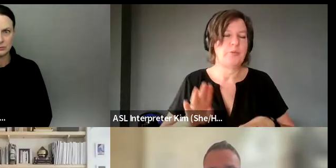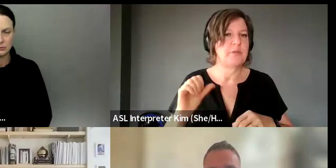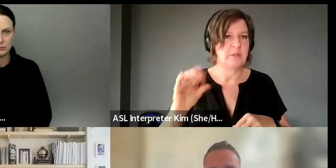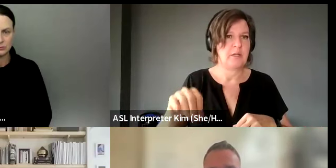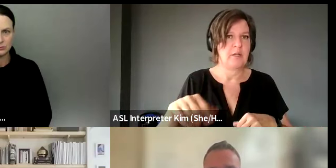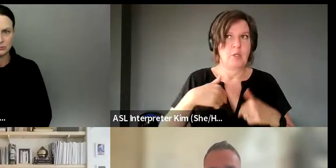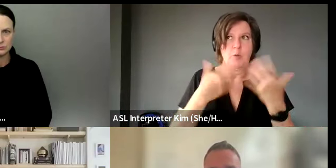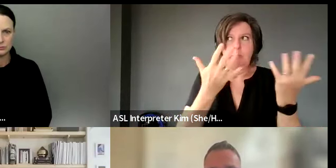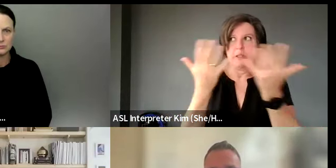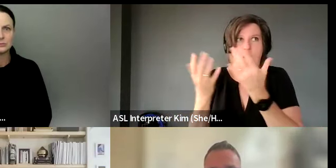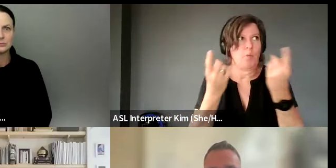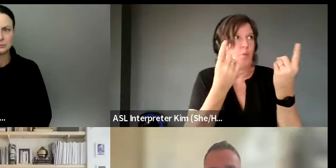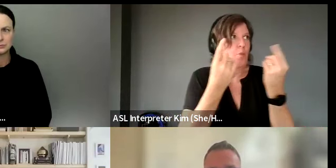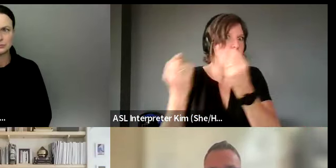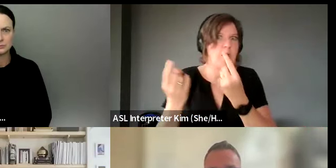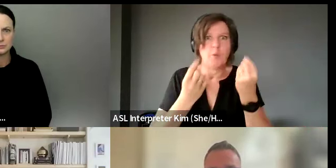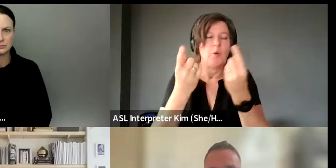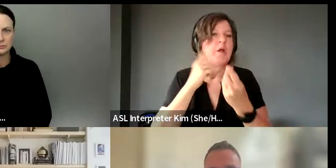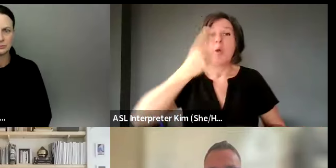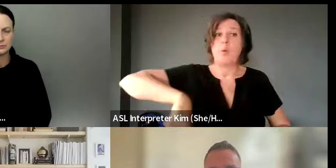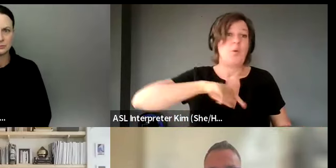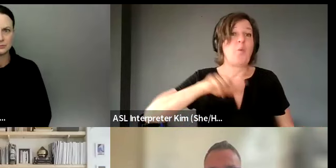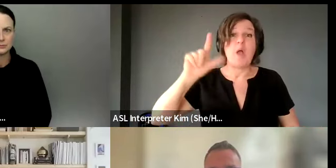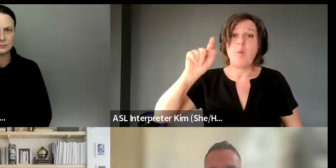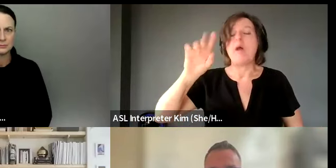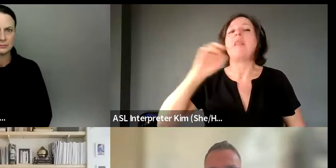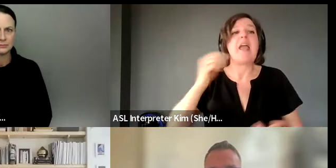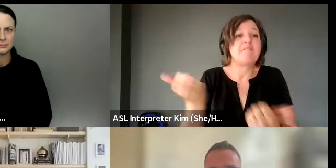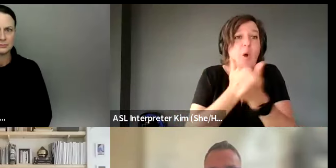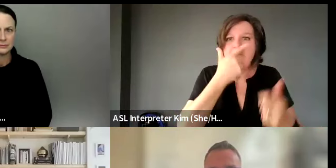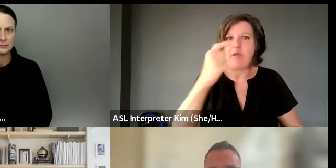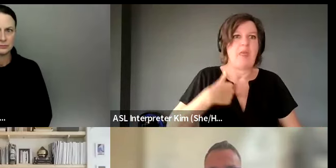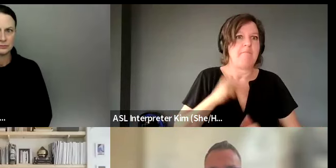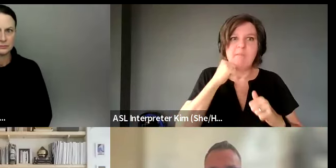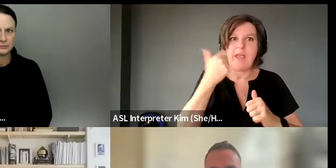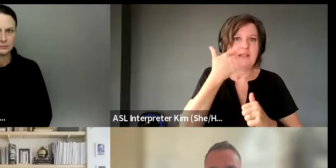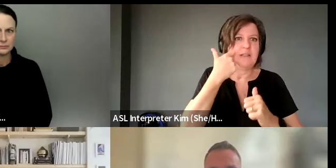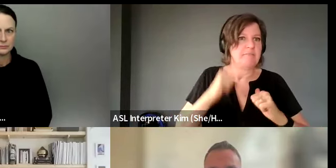can we do? So we were late for everything because we were so new.